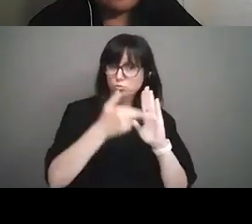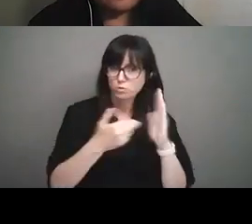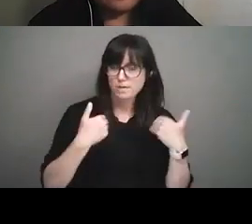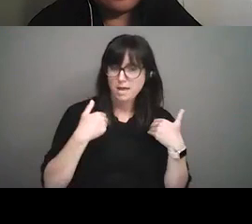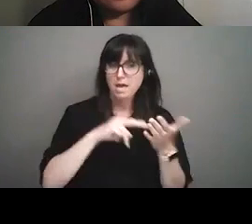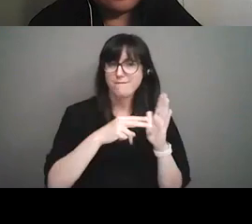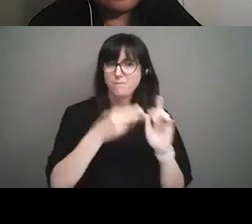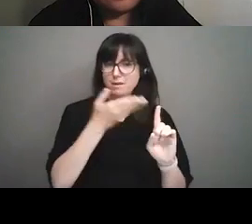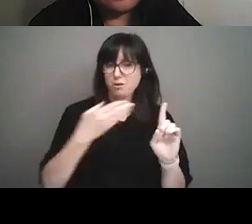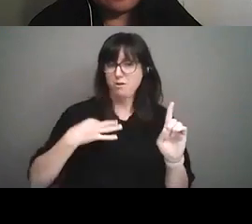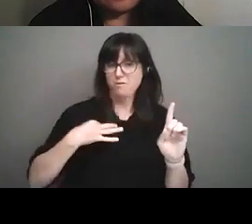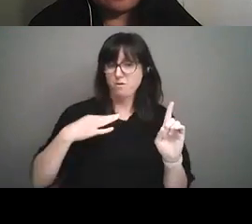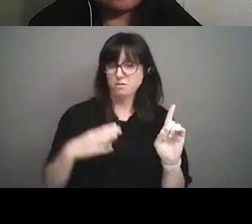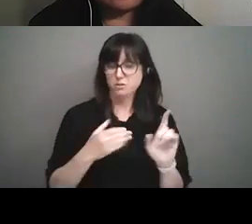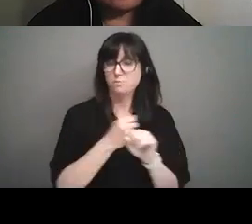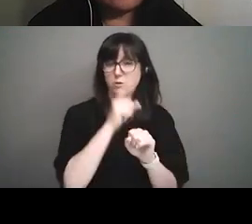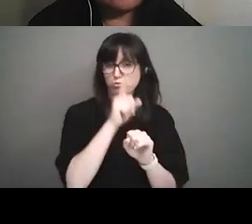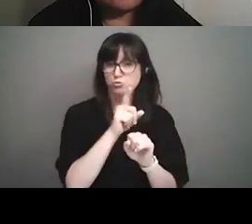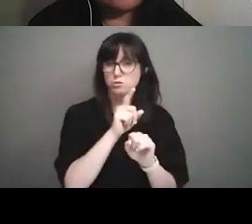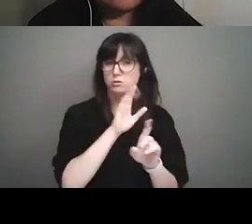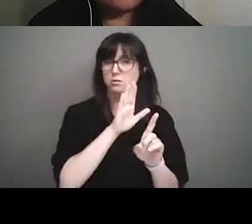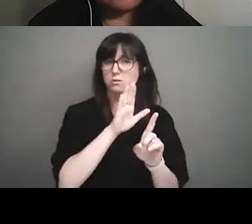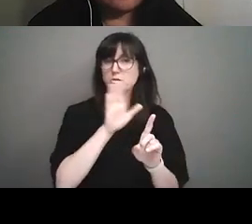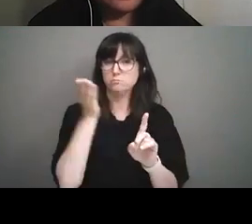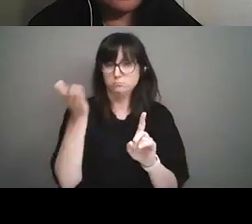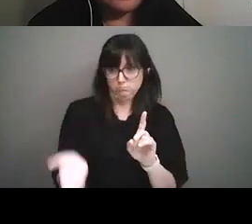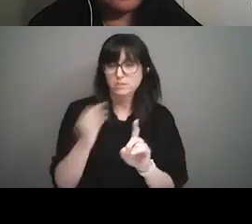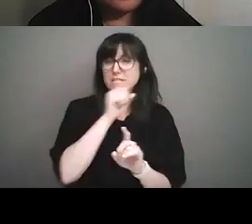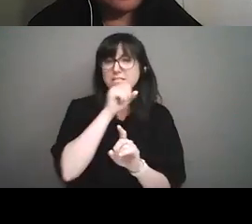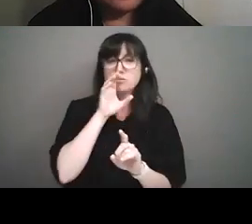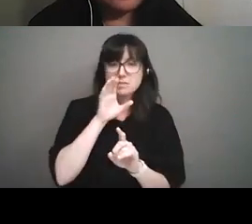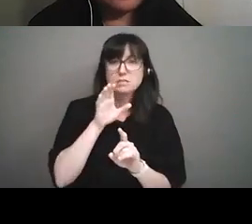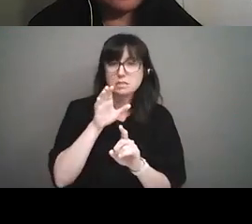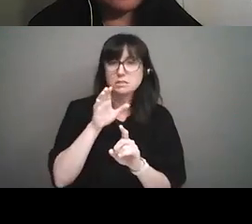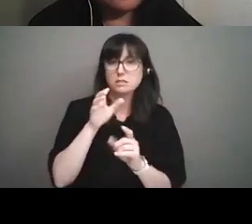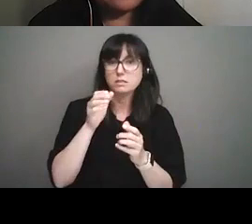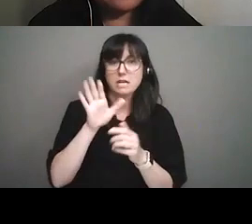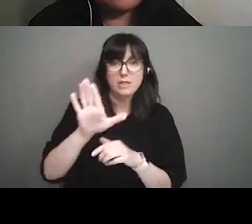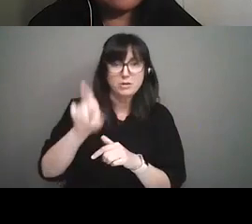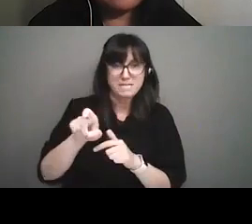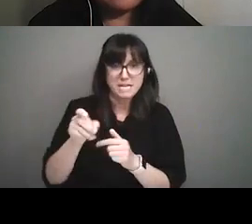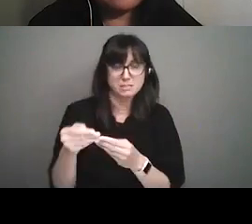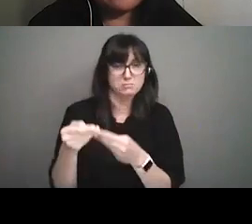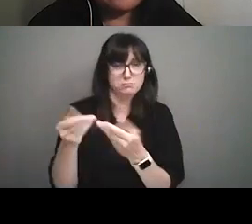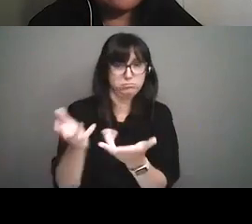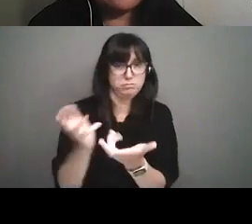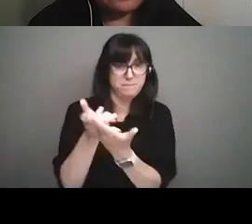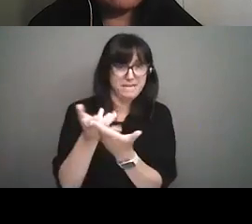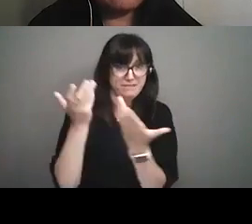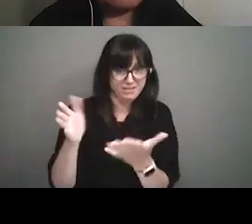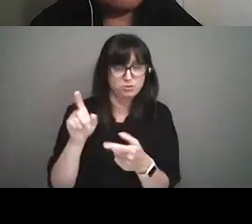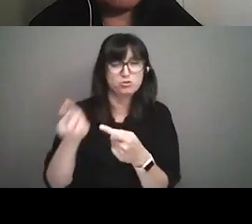our volunteers make sure that the seniors are getting their basic necessities met, that they know of the